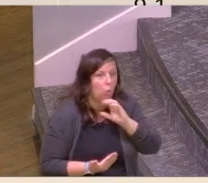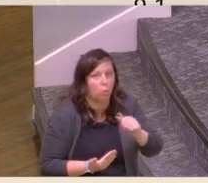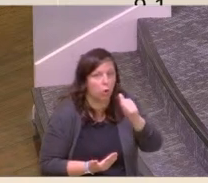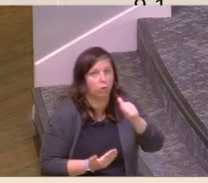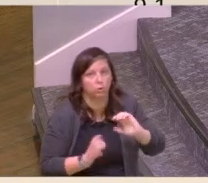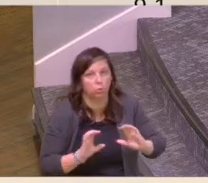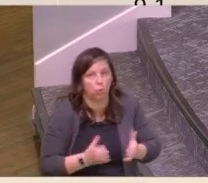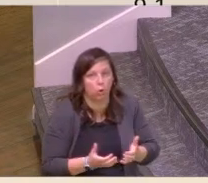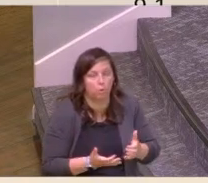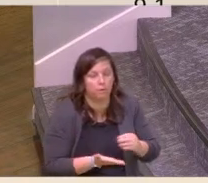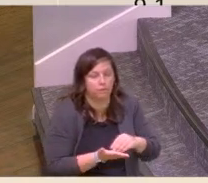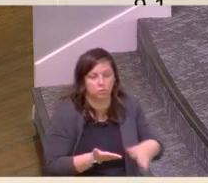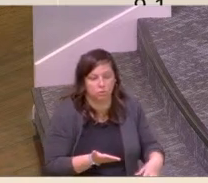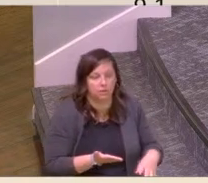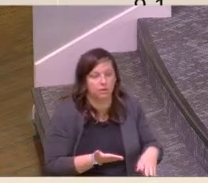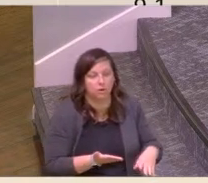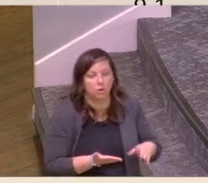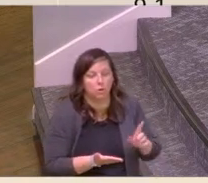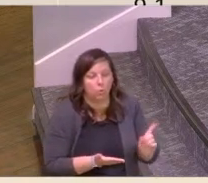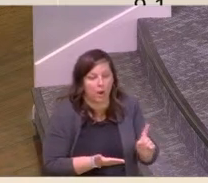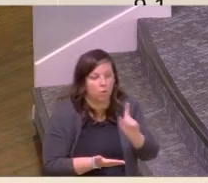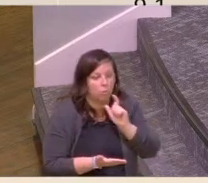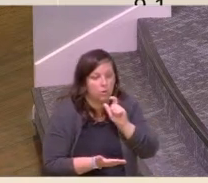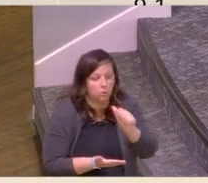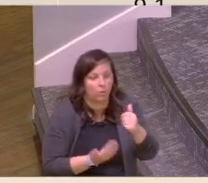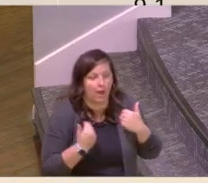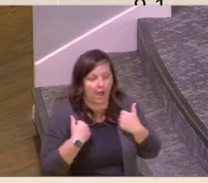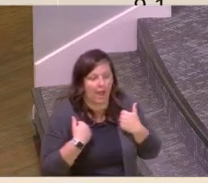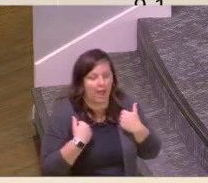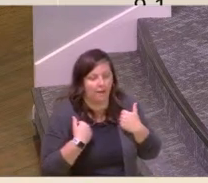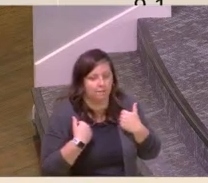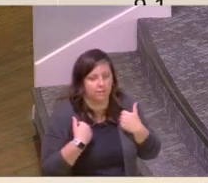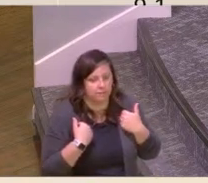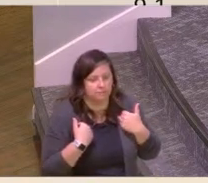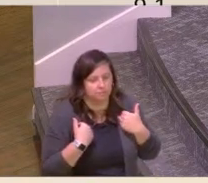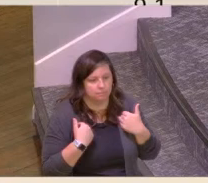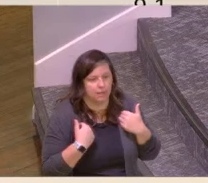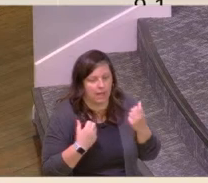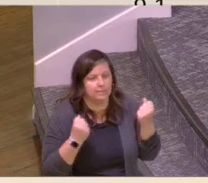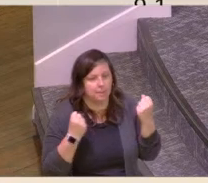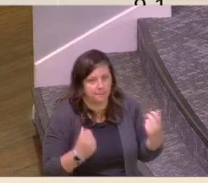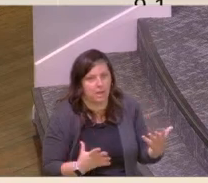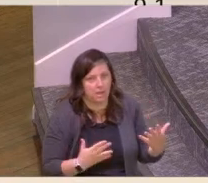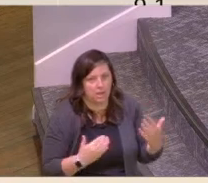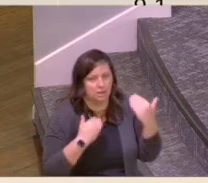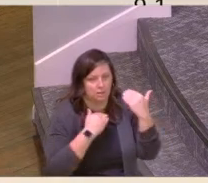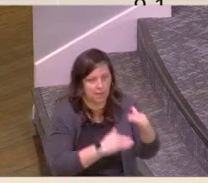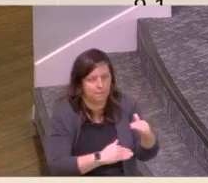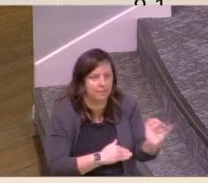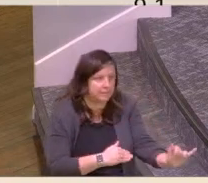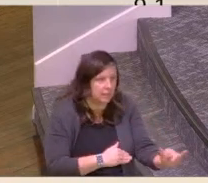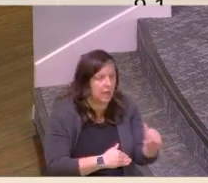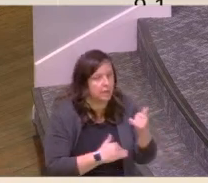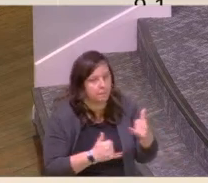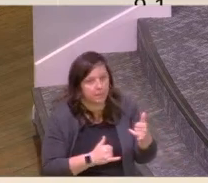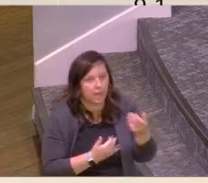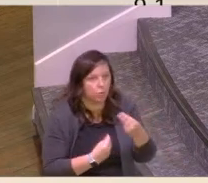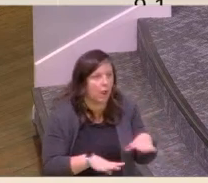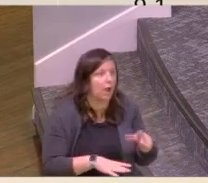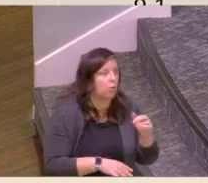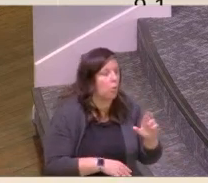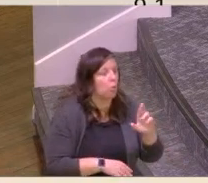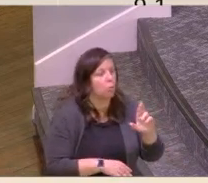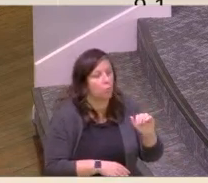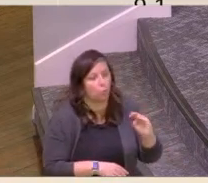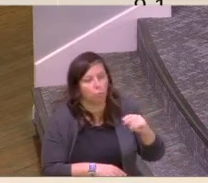limitations in terms of maybe needing playgrounds or the impact of the ramp. Like you all were there yesterday, you